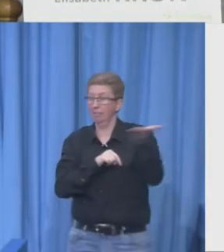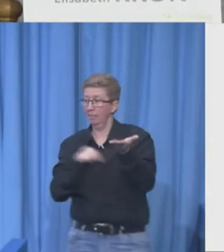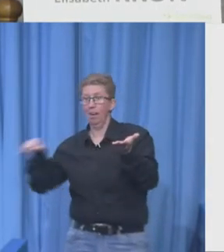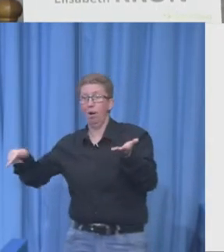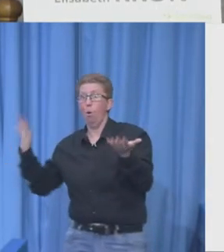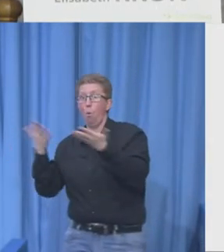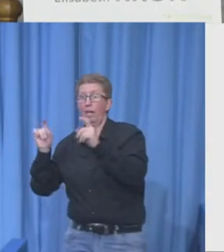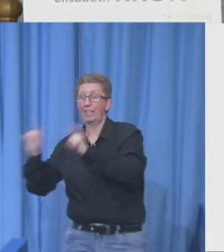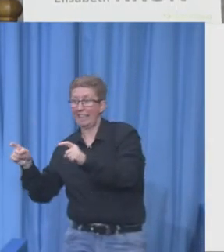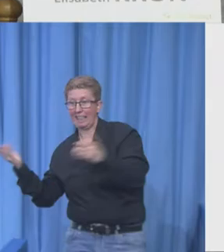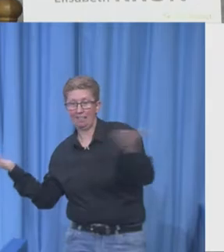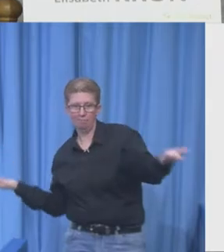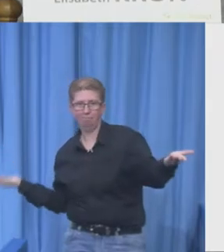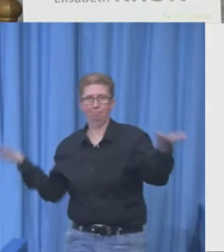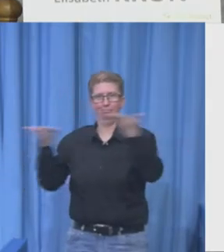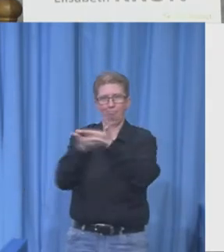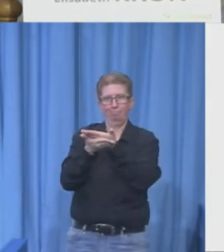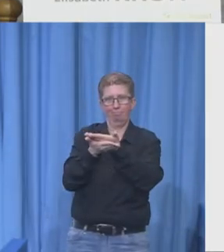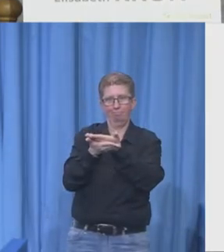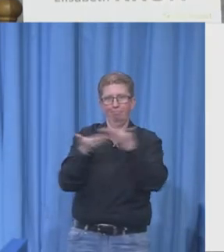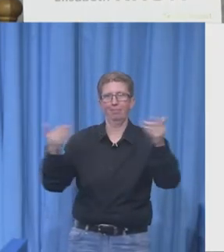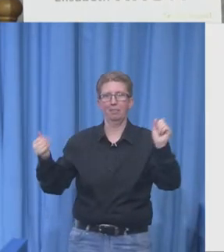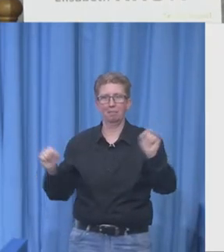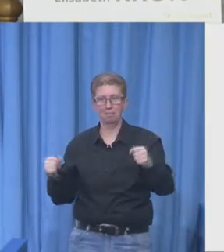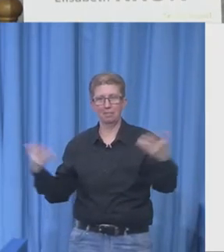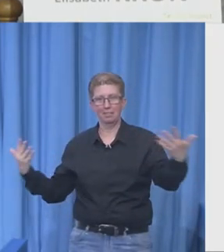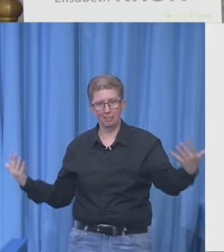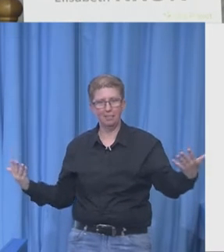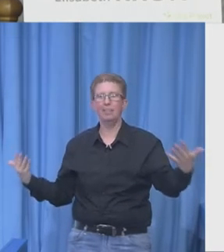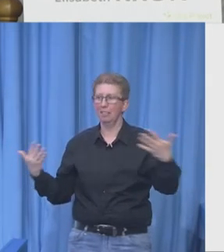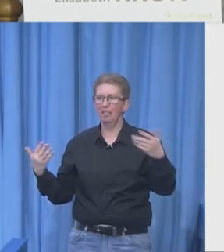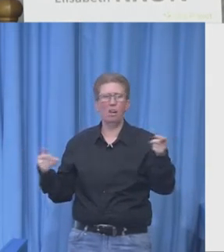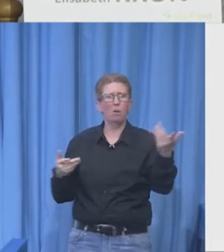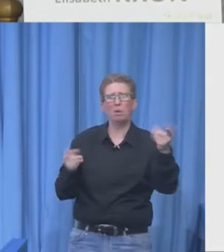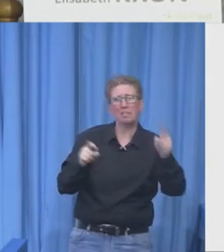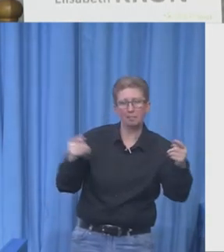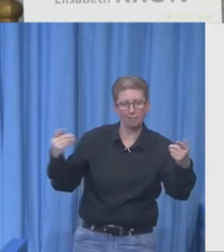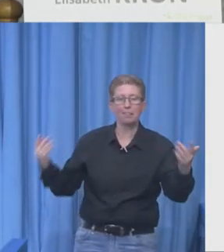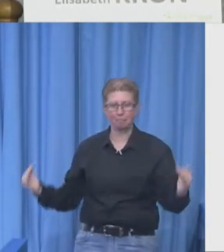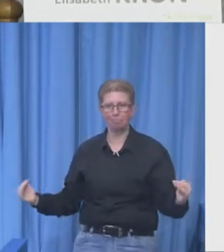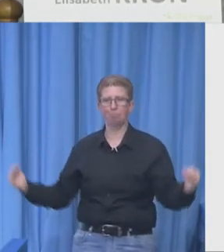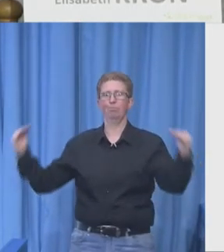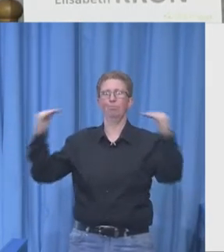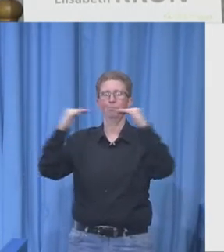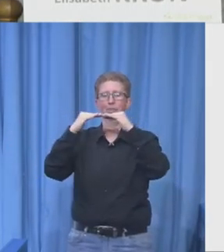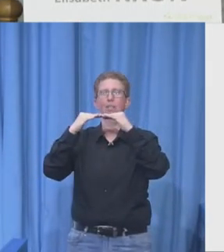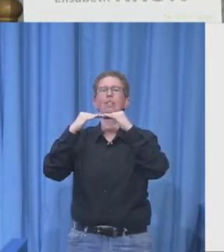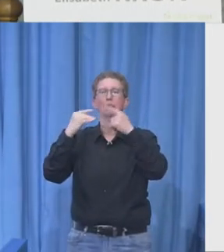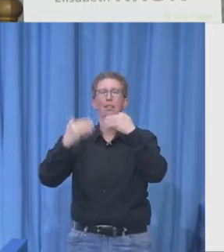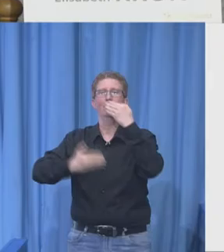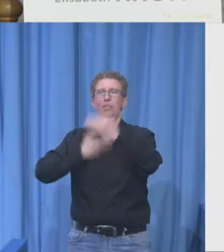has needs, and the team develop in an emotional way, and